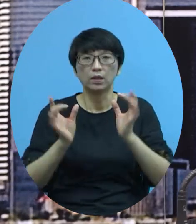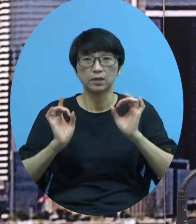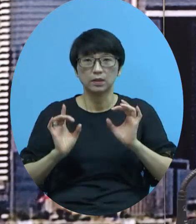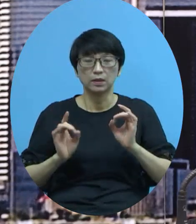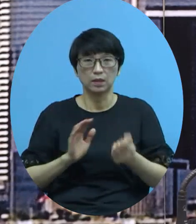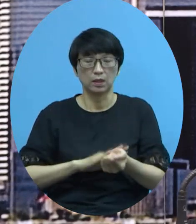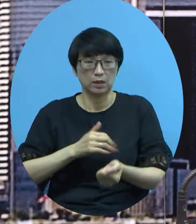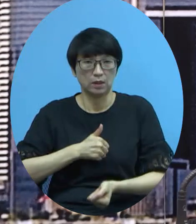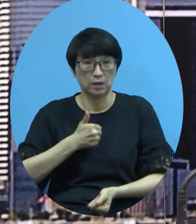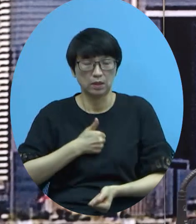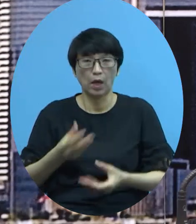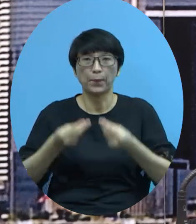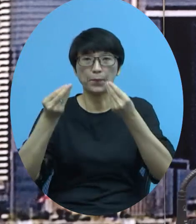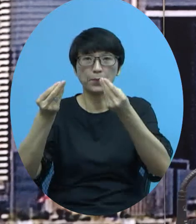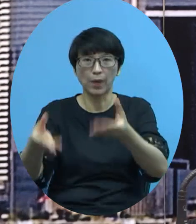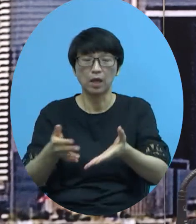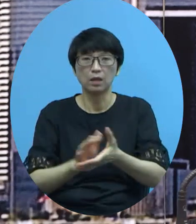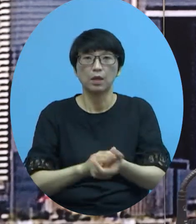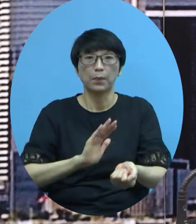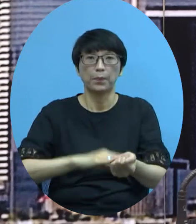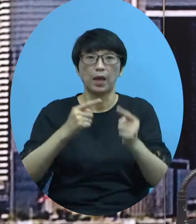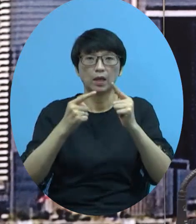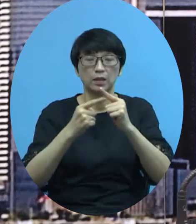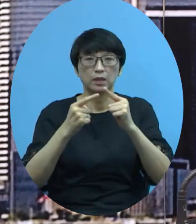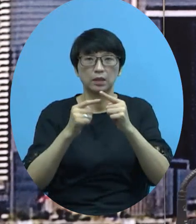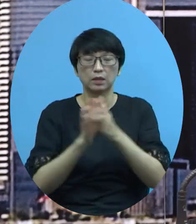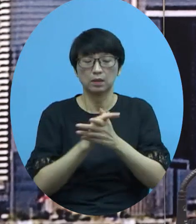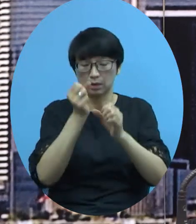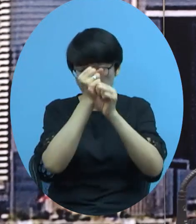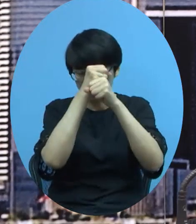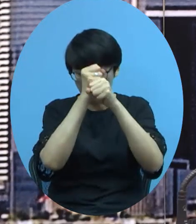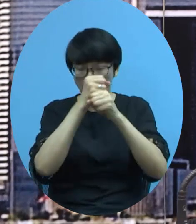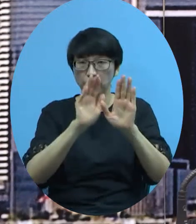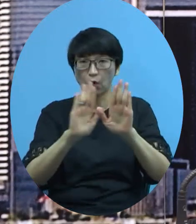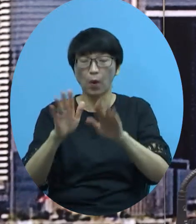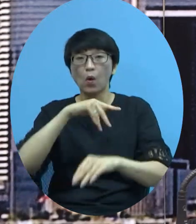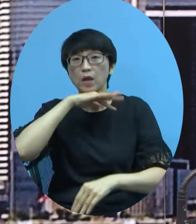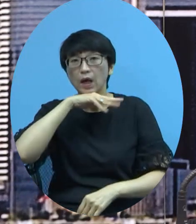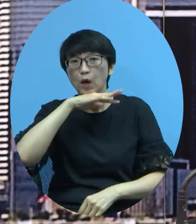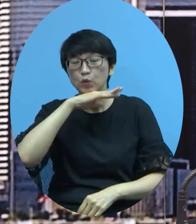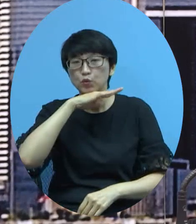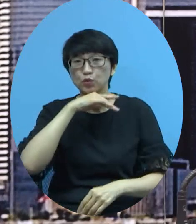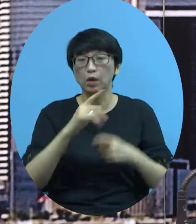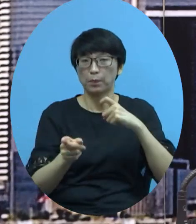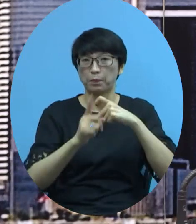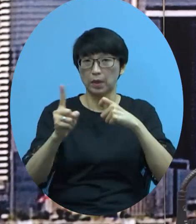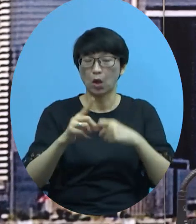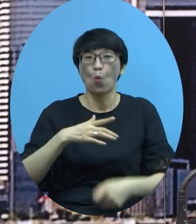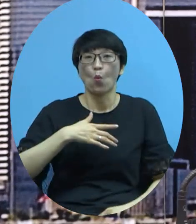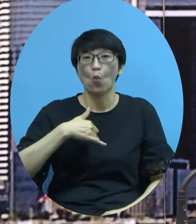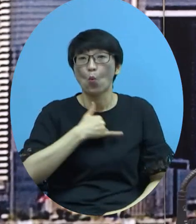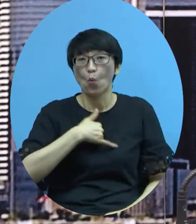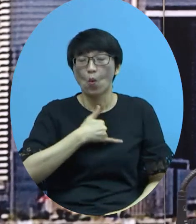the testing to their patients. When there is any suspicion of the COVID-19 infection,